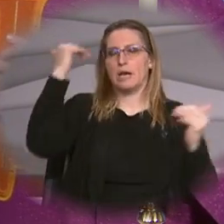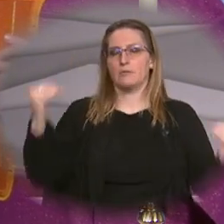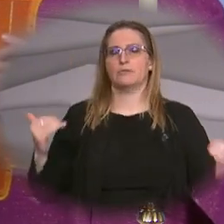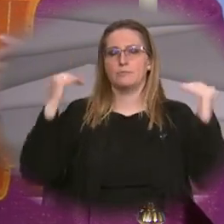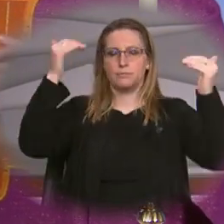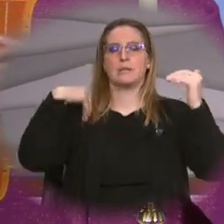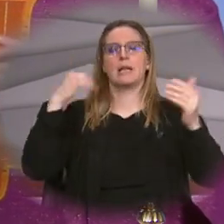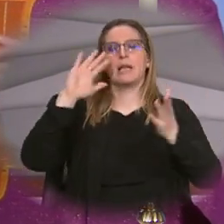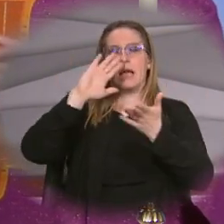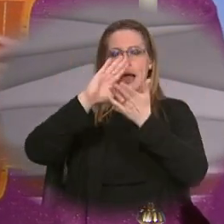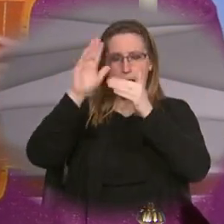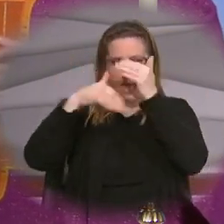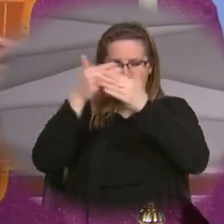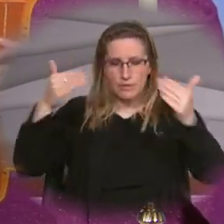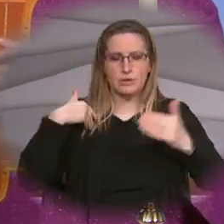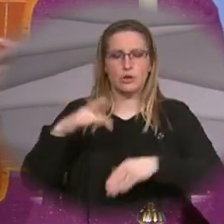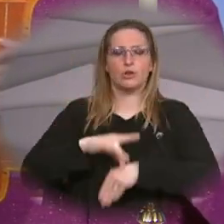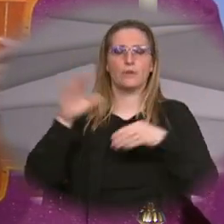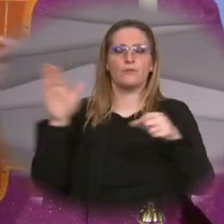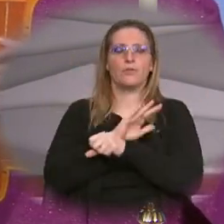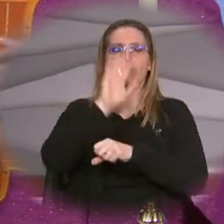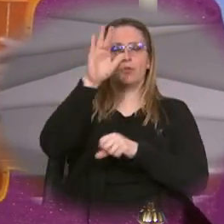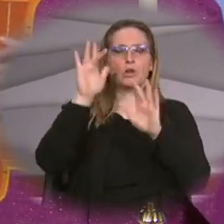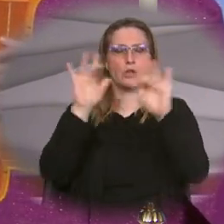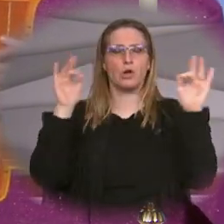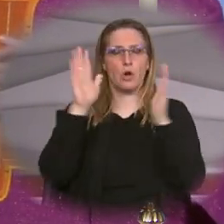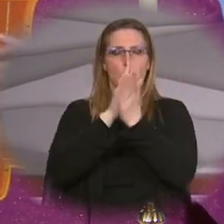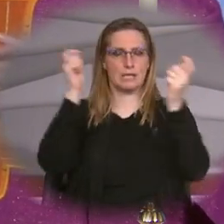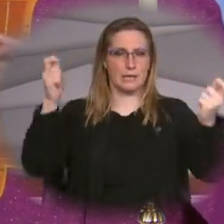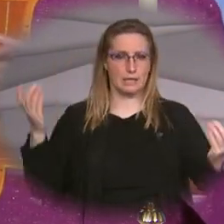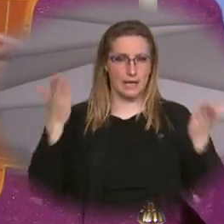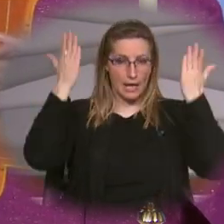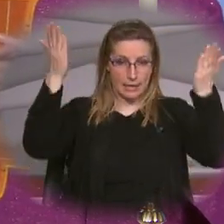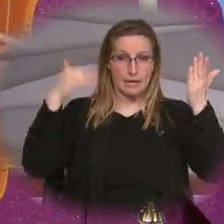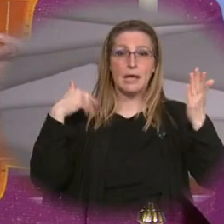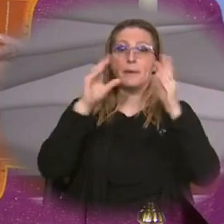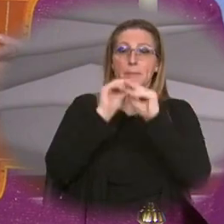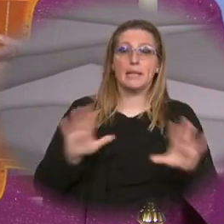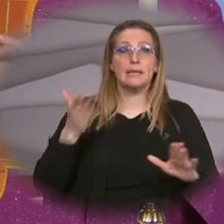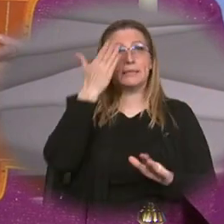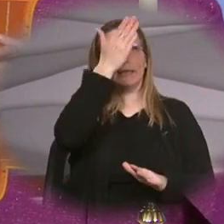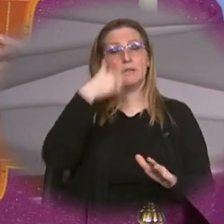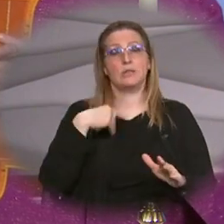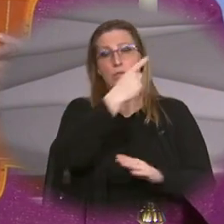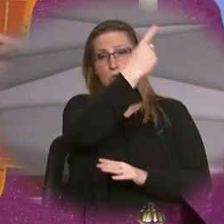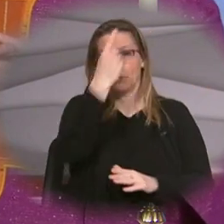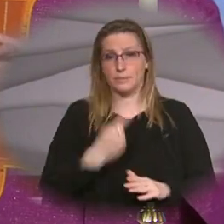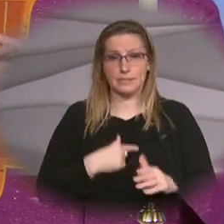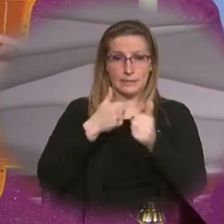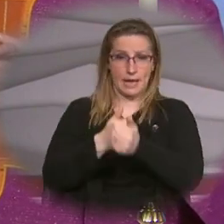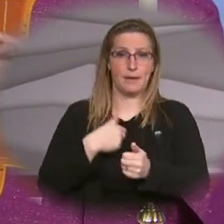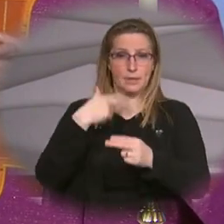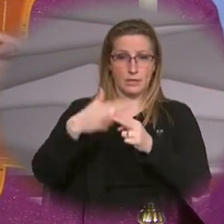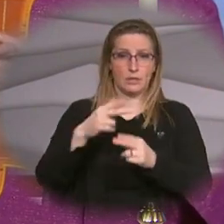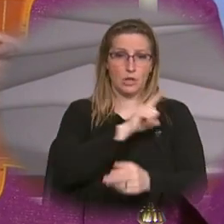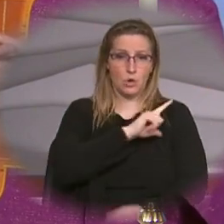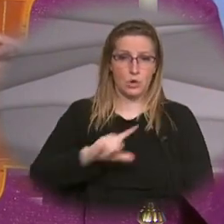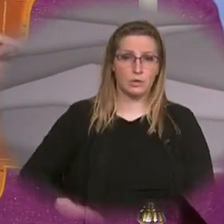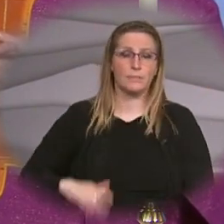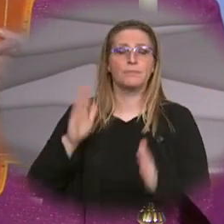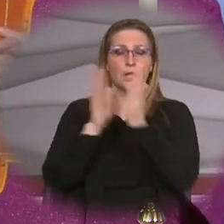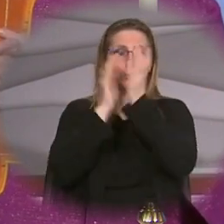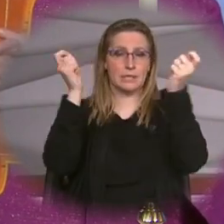hosts, heaven and earth are full of your glory. Hosanna in the highest. Blessed is he who comes in the name of the Lord.